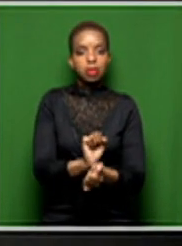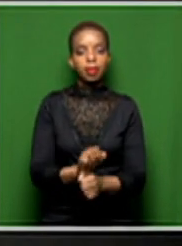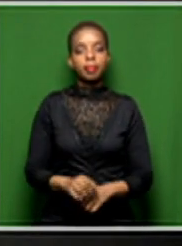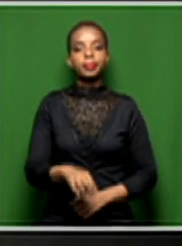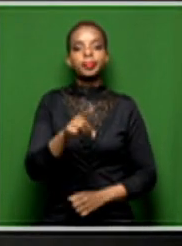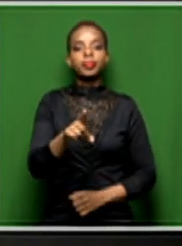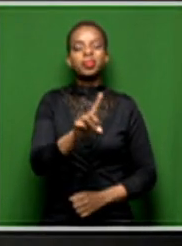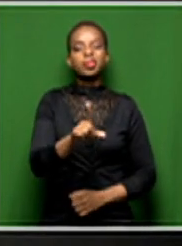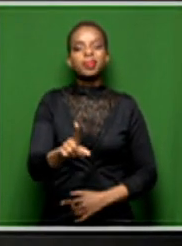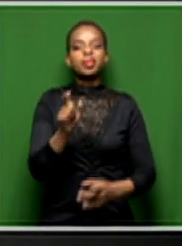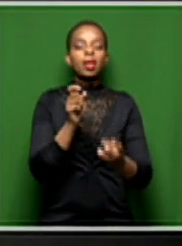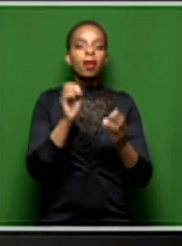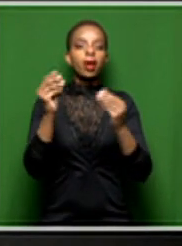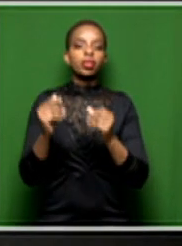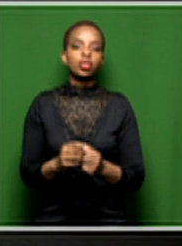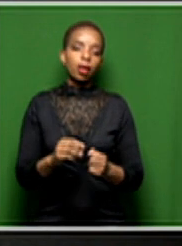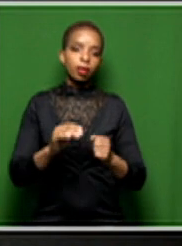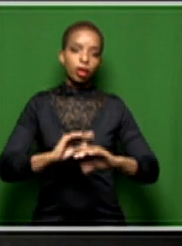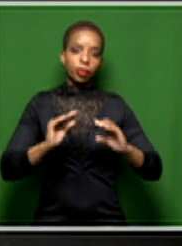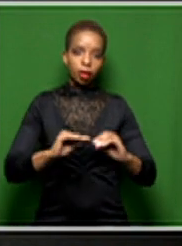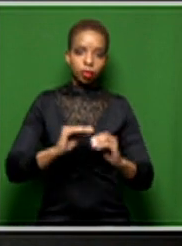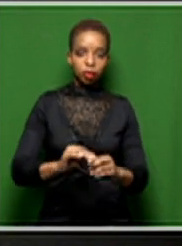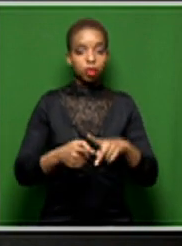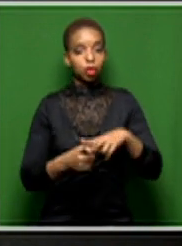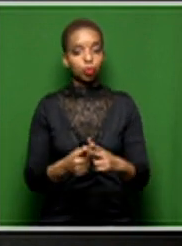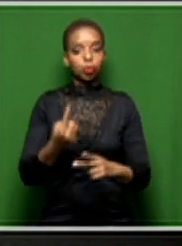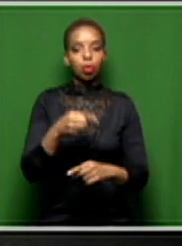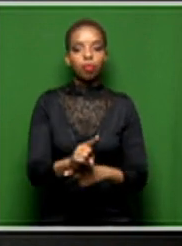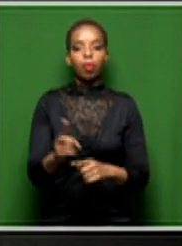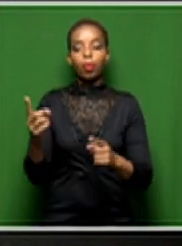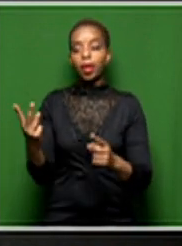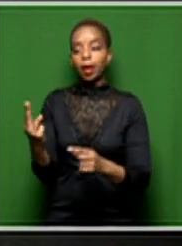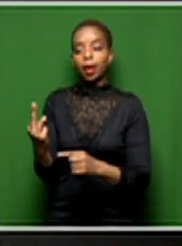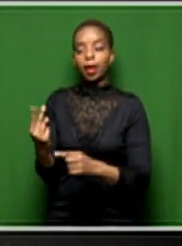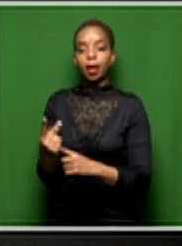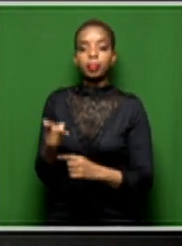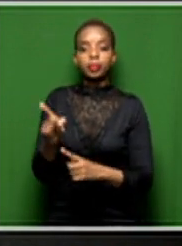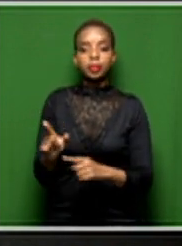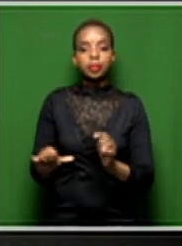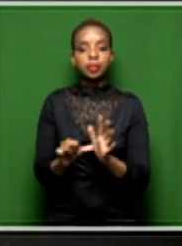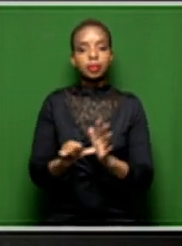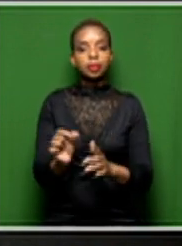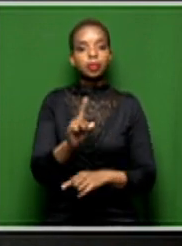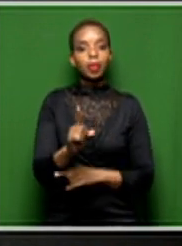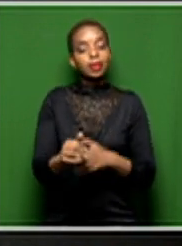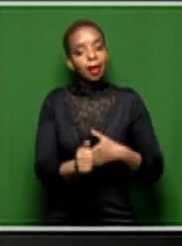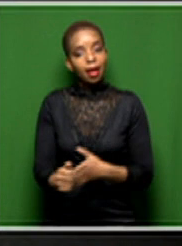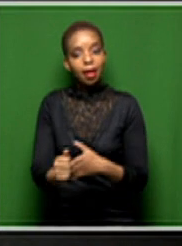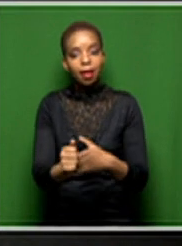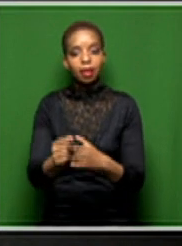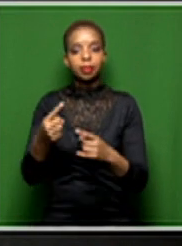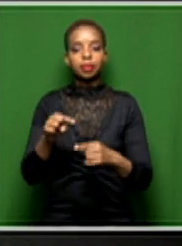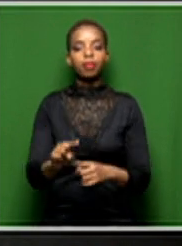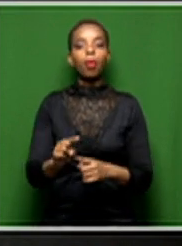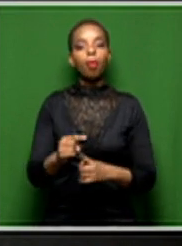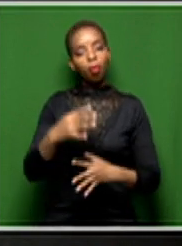financial educational tool that aims to equip couples with key financial and emotional guidance in decision-making before they enter into